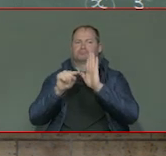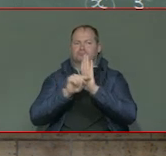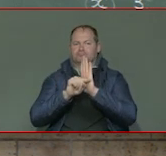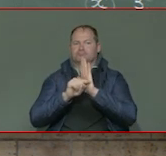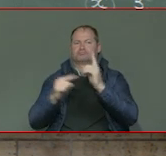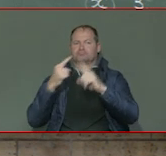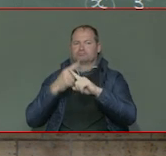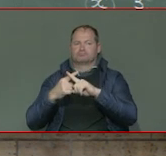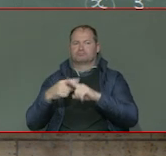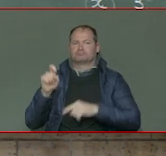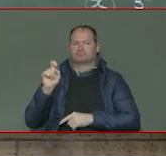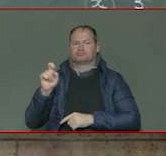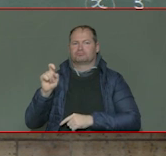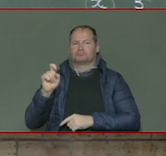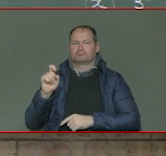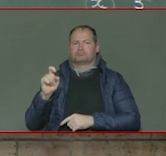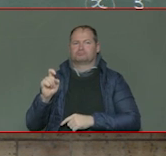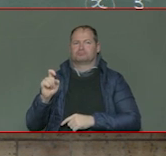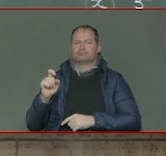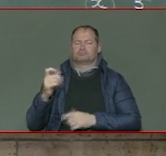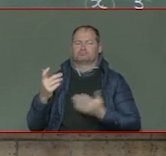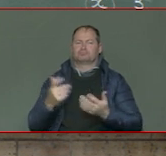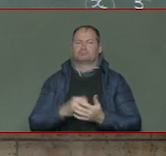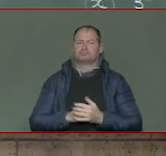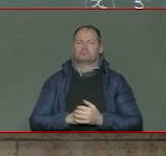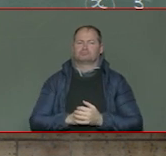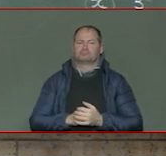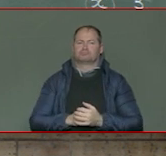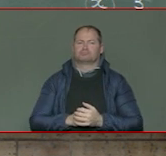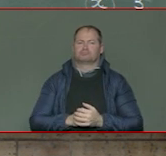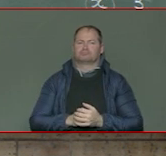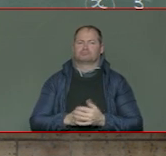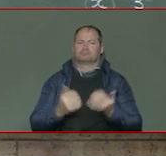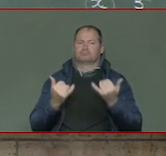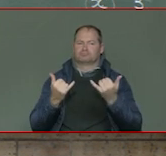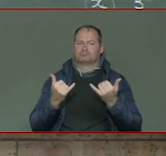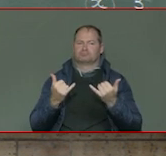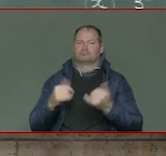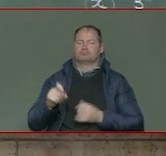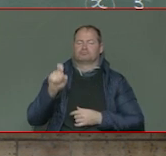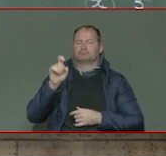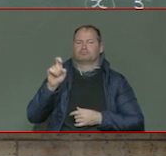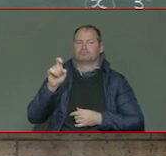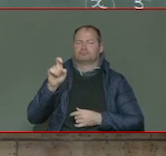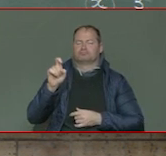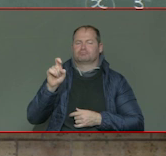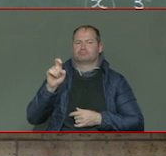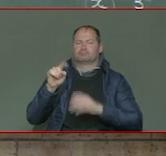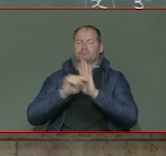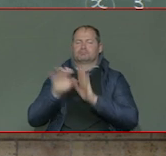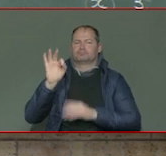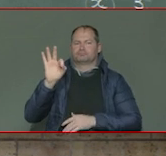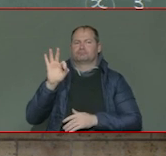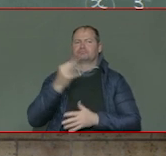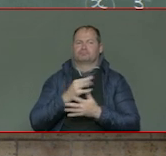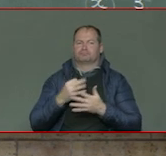negative x. Negative times negative 3 is positive 3. Now that will give me x minus 3 as one of the factors. So it